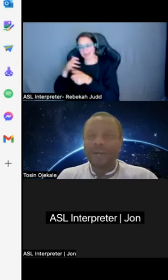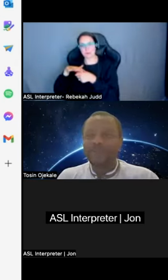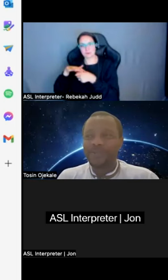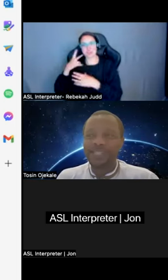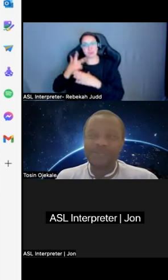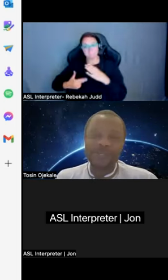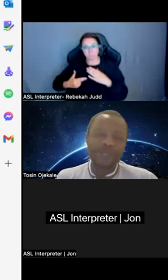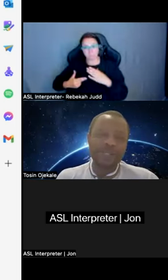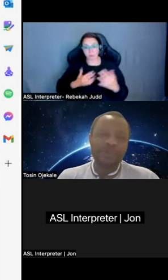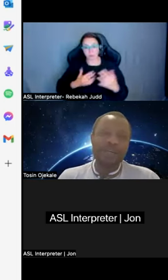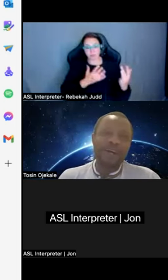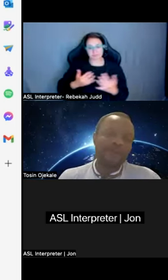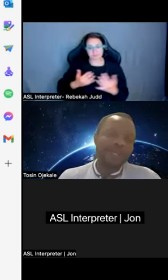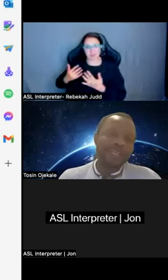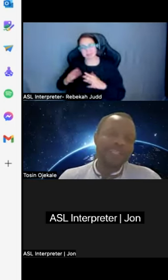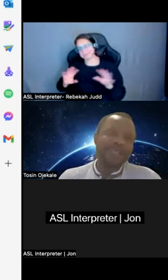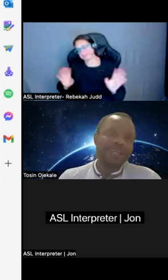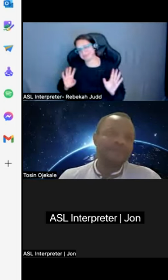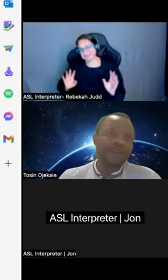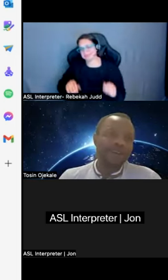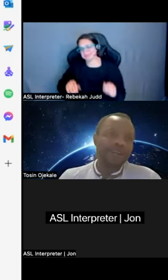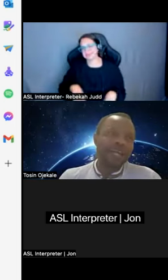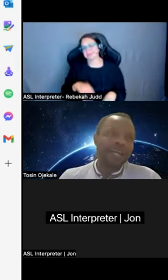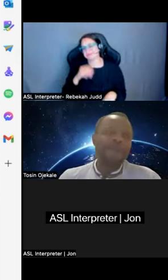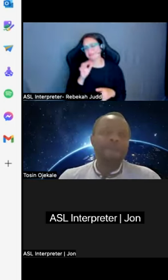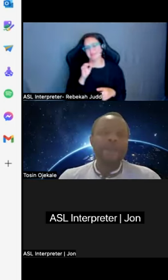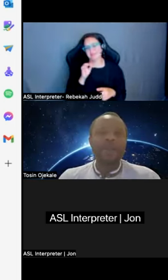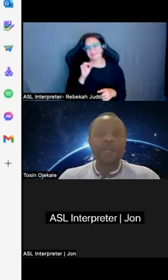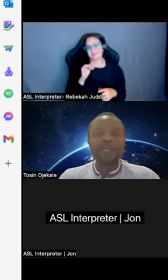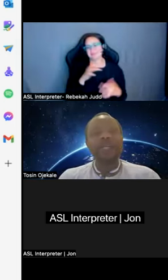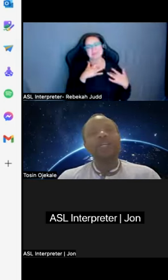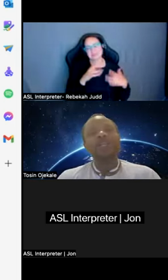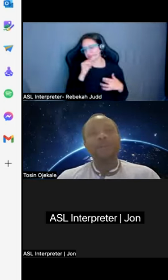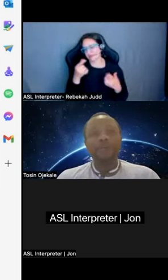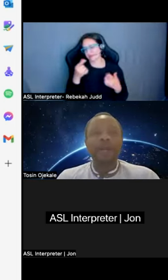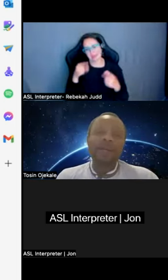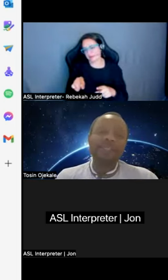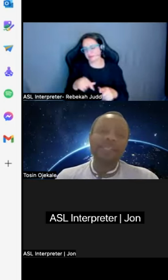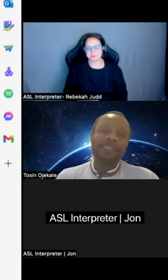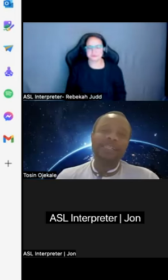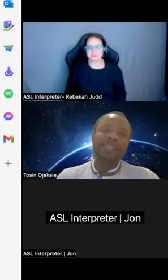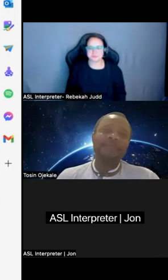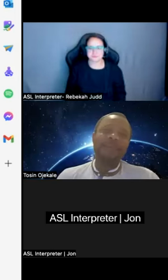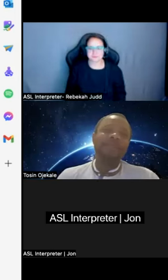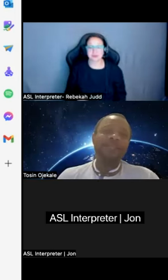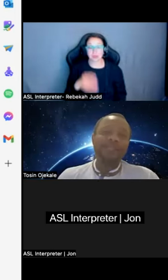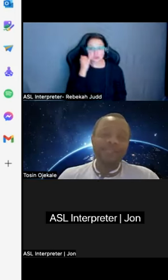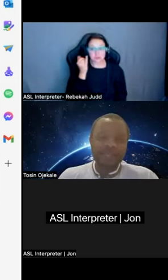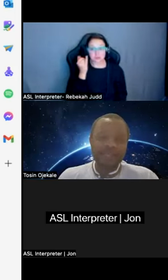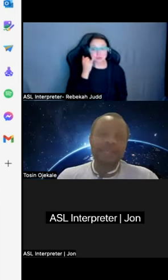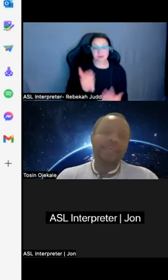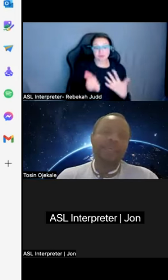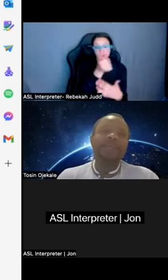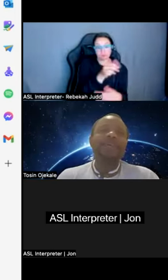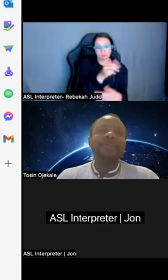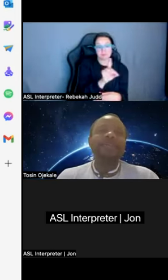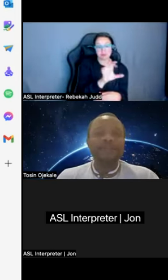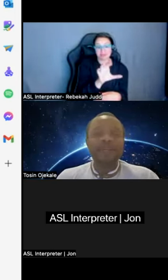you have such situation in both environments at the same time, very unlikely, okay? So if your primary data center, if you're having a disaster